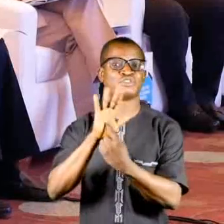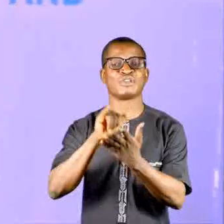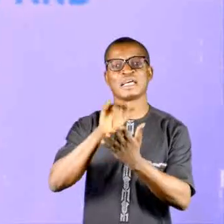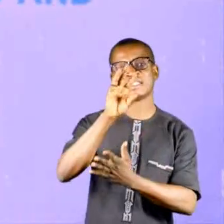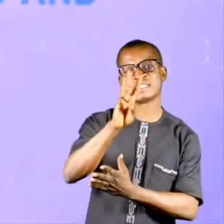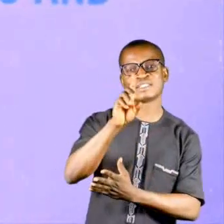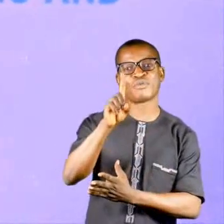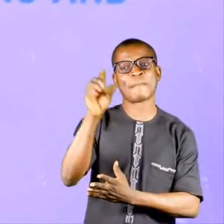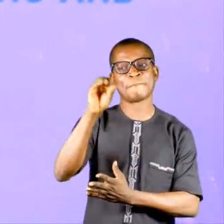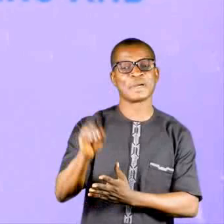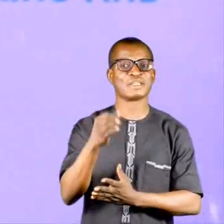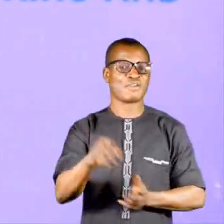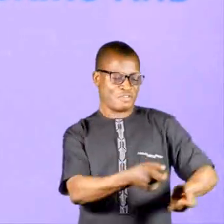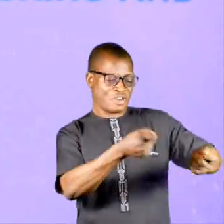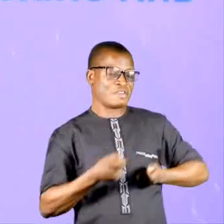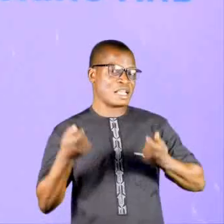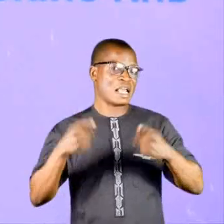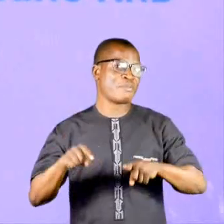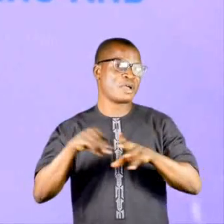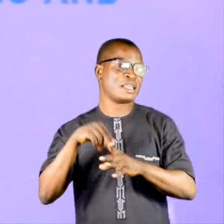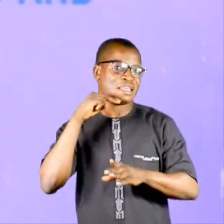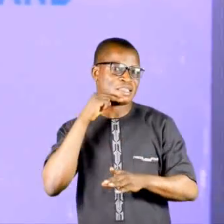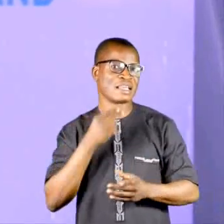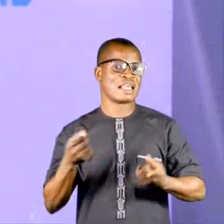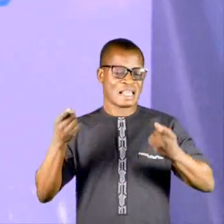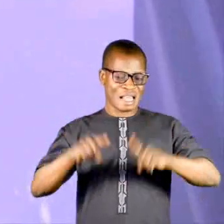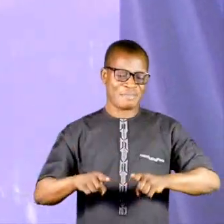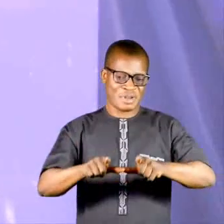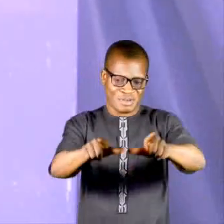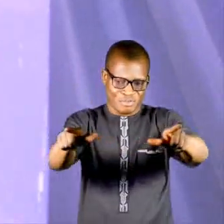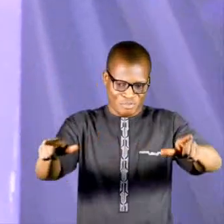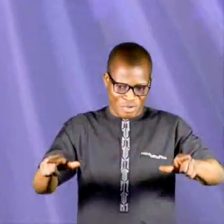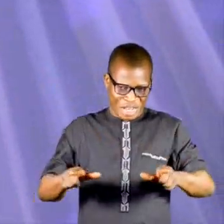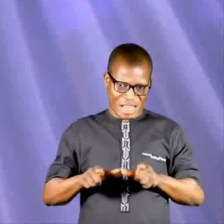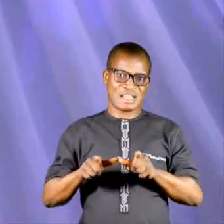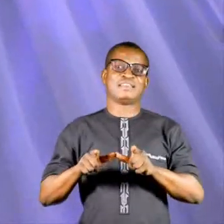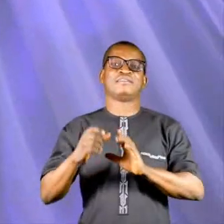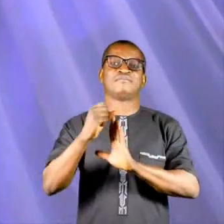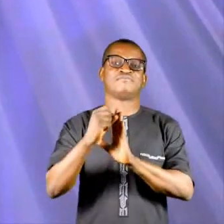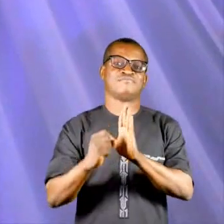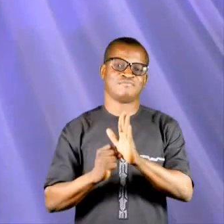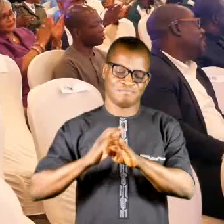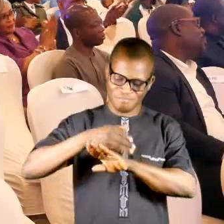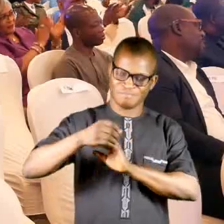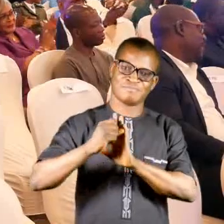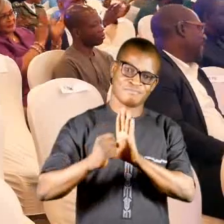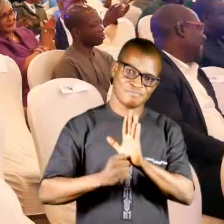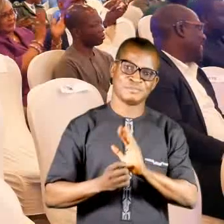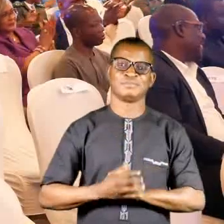that 61% of trafficking that takes place in Nigeria takes place internally, that is within the state and across state lines.